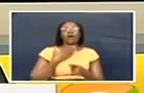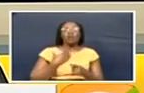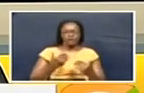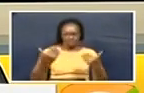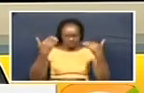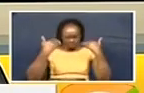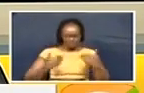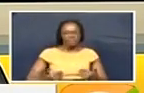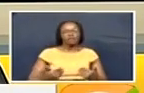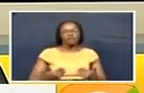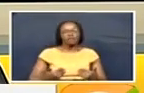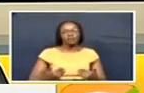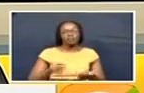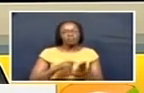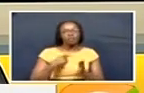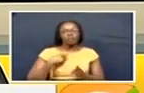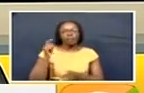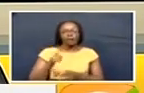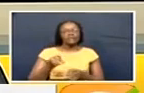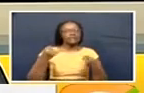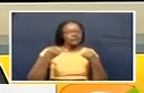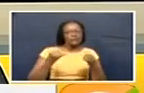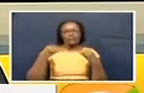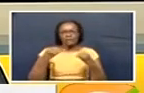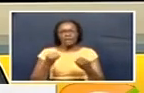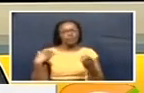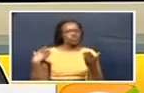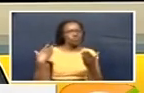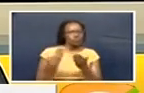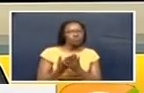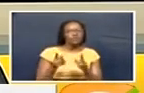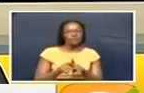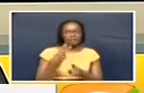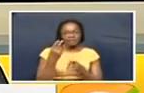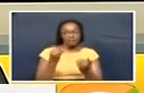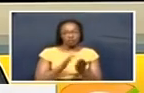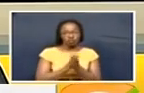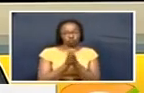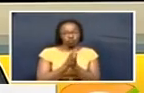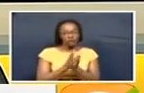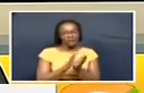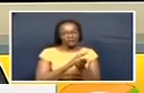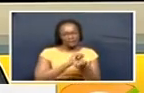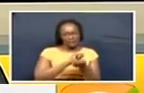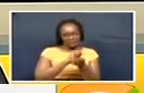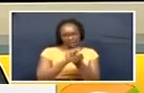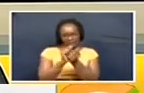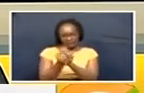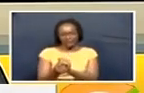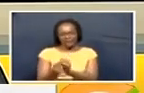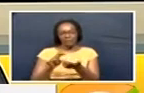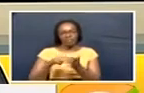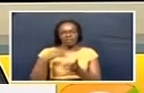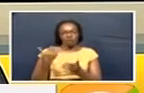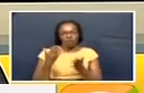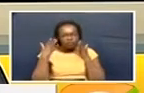I've had to prove myself over and over again, and I see the narrative now being a little bit different. Mm-hmm. So it doesn't always now begin with